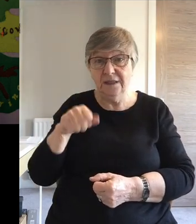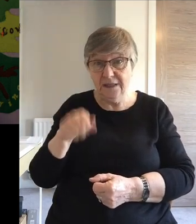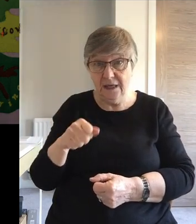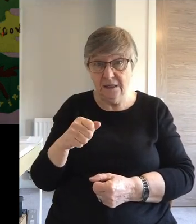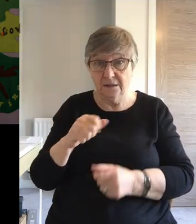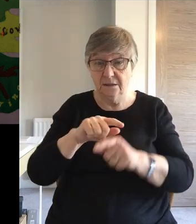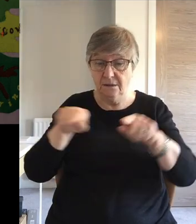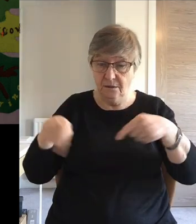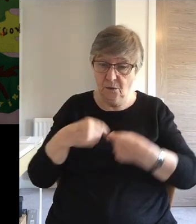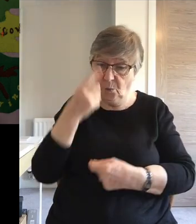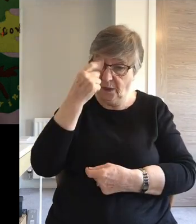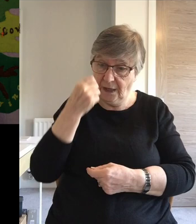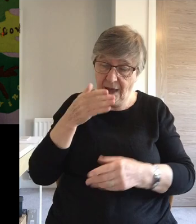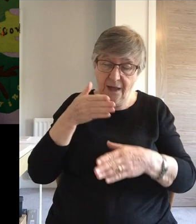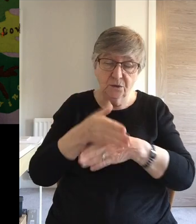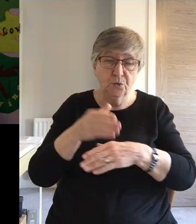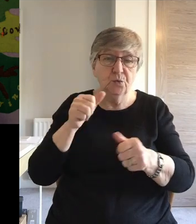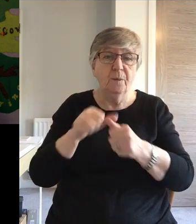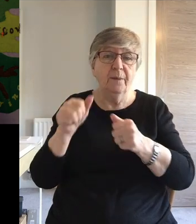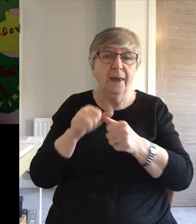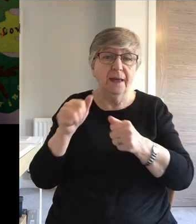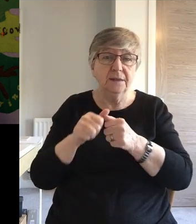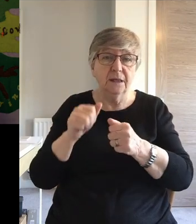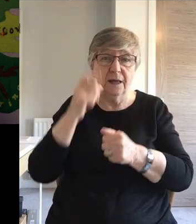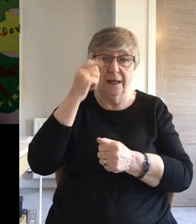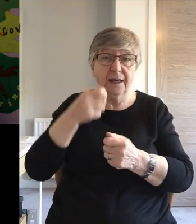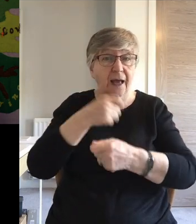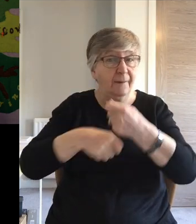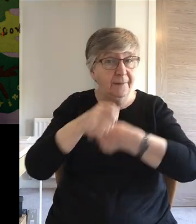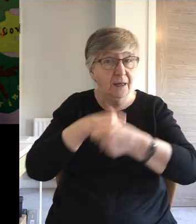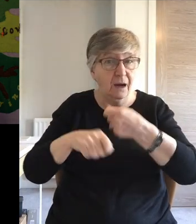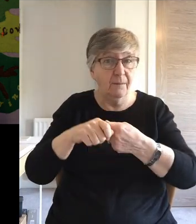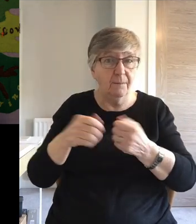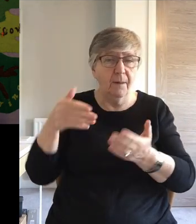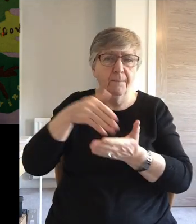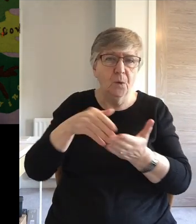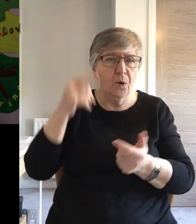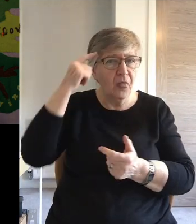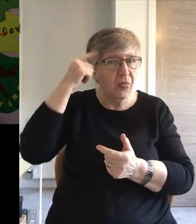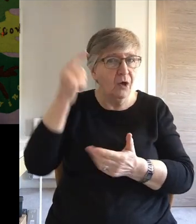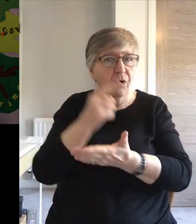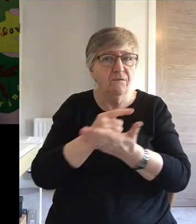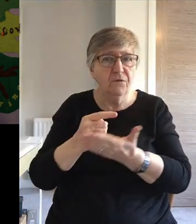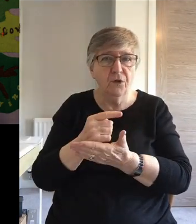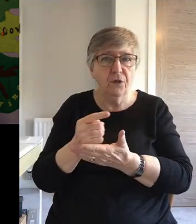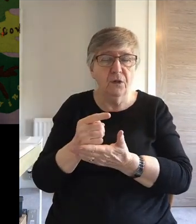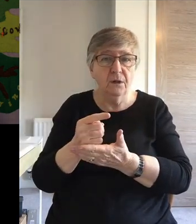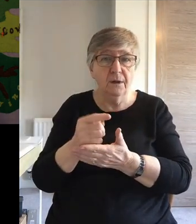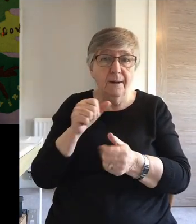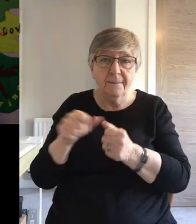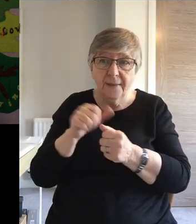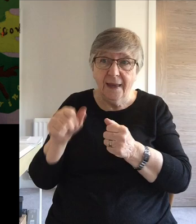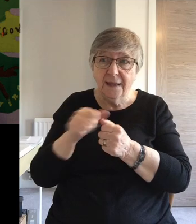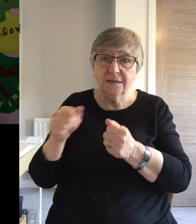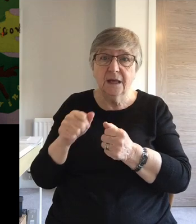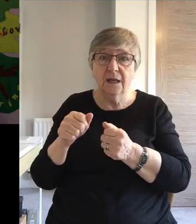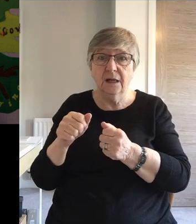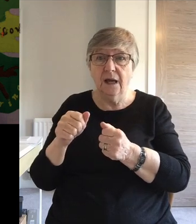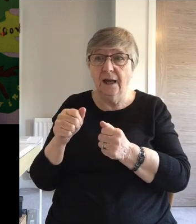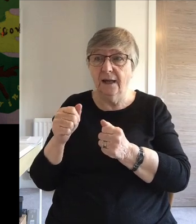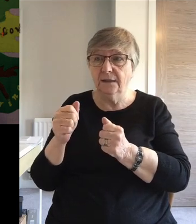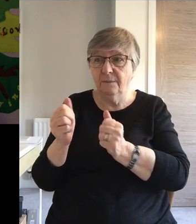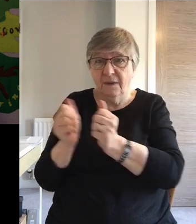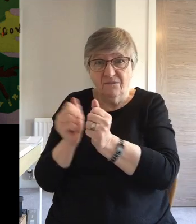Now, yes, we can do better. Yes, we could become more mindful. Yes, we could become better